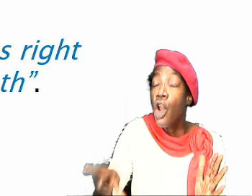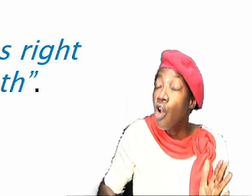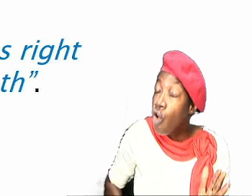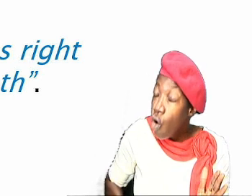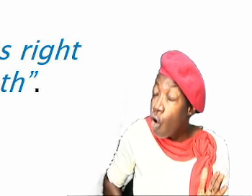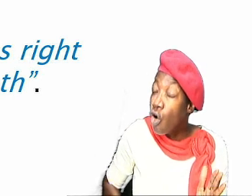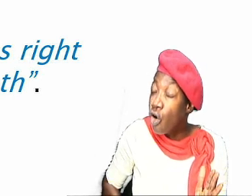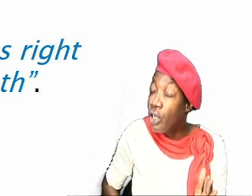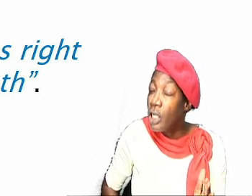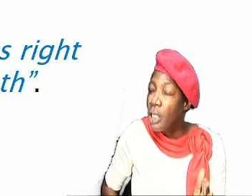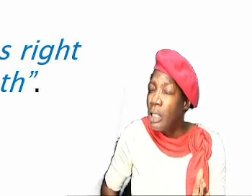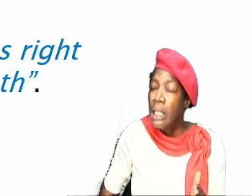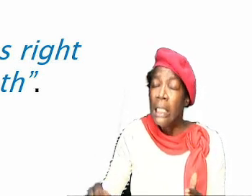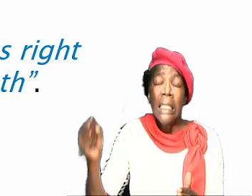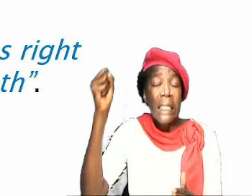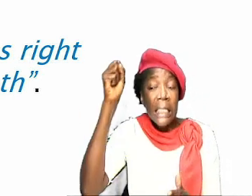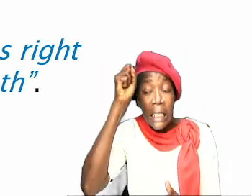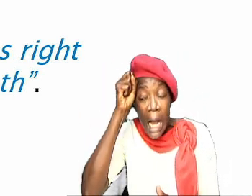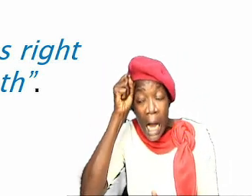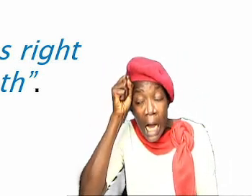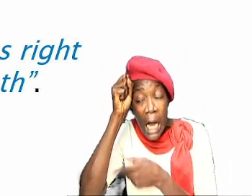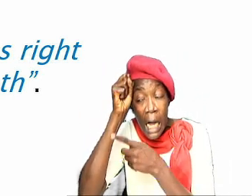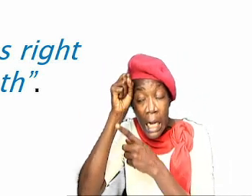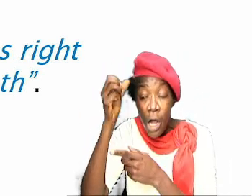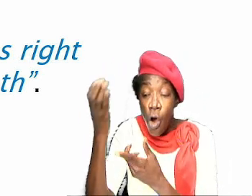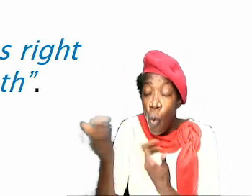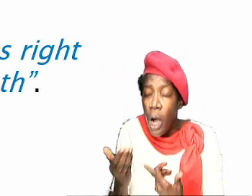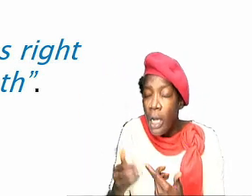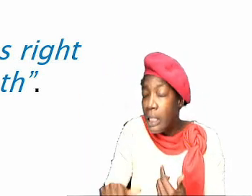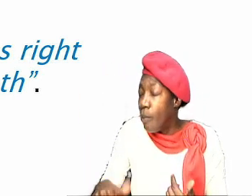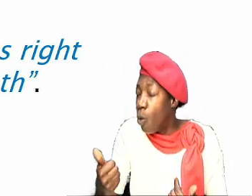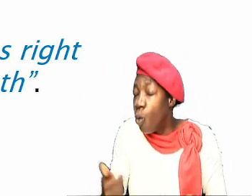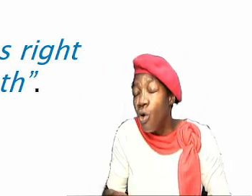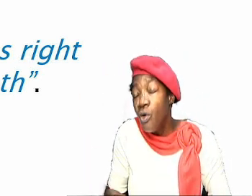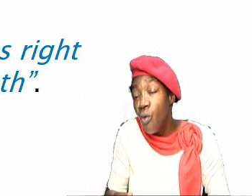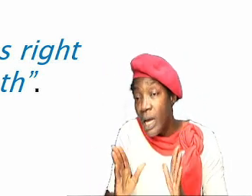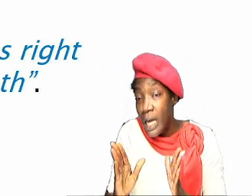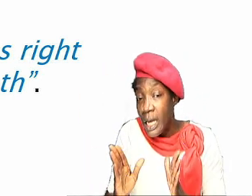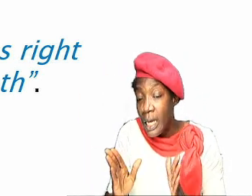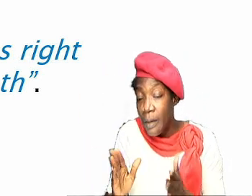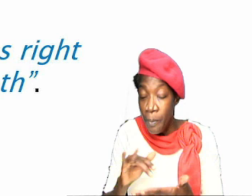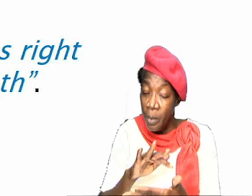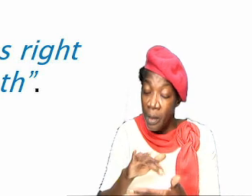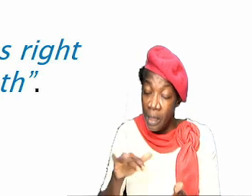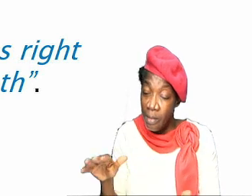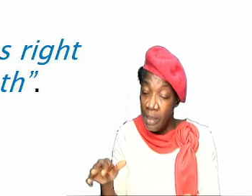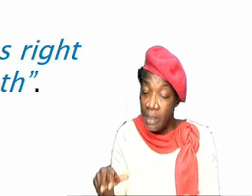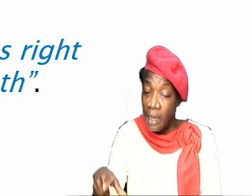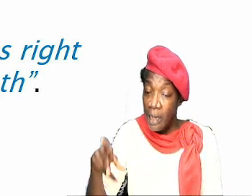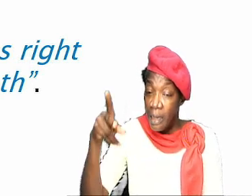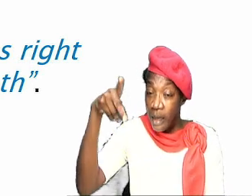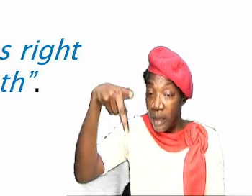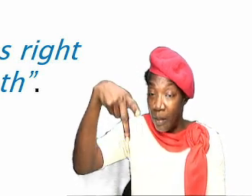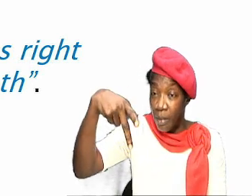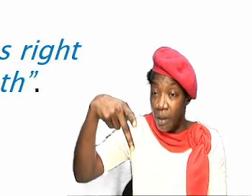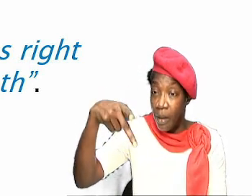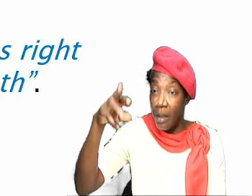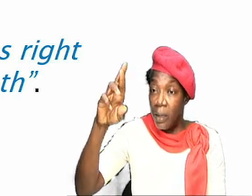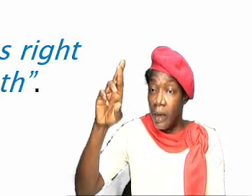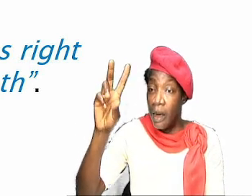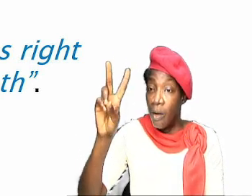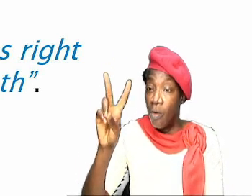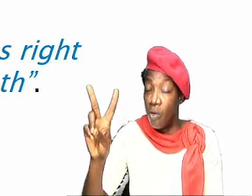Saul wanted his own way. And we quoted the scripture in Proverbs chapter 14, verse 12, which